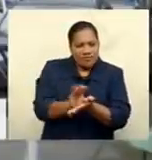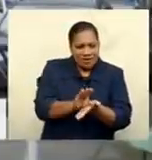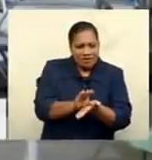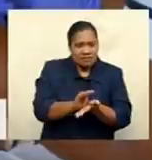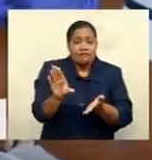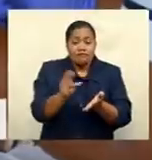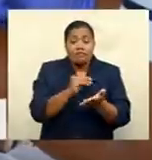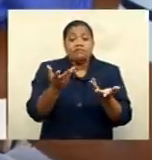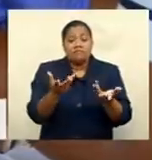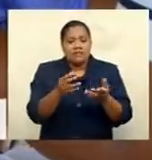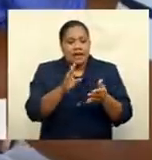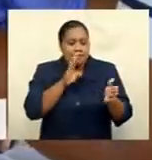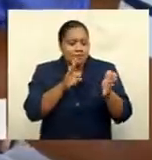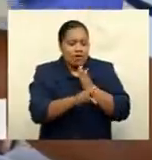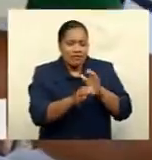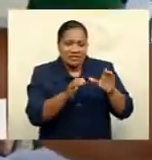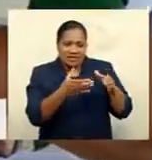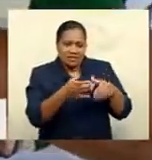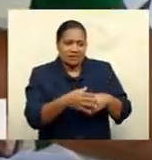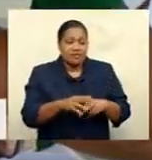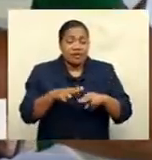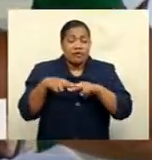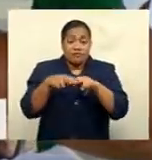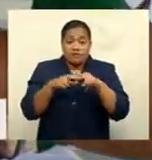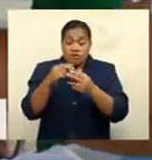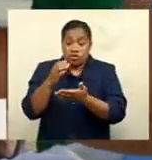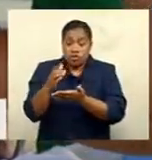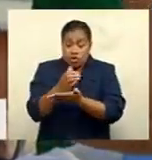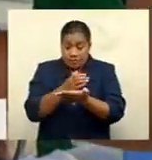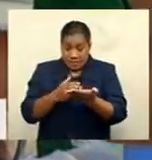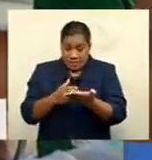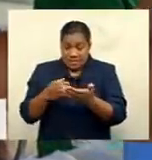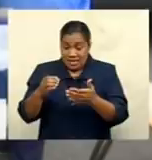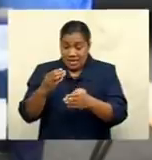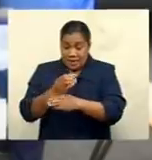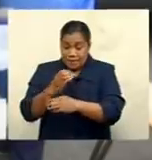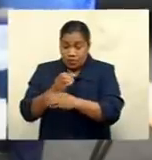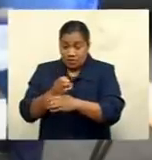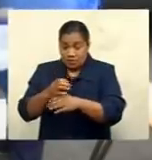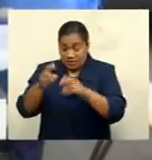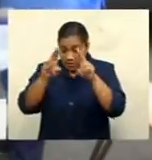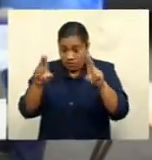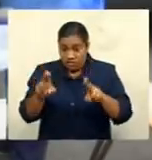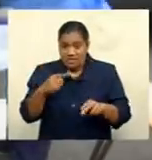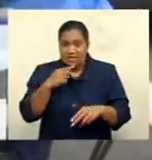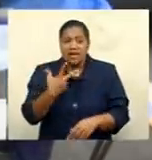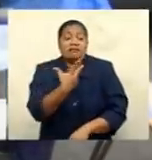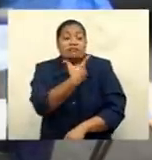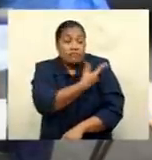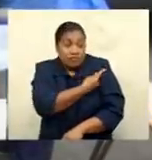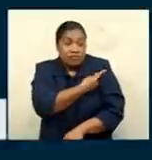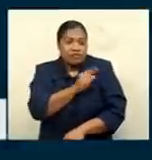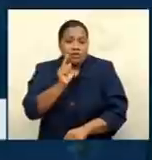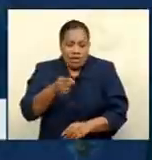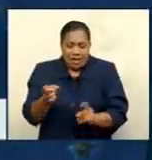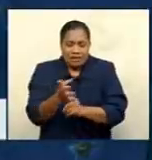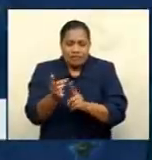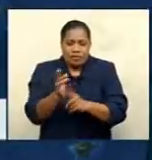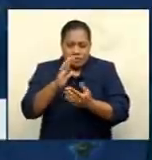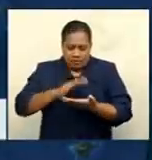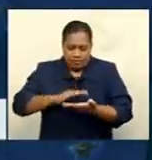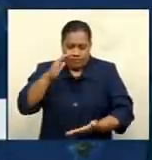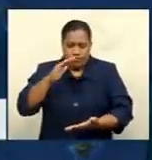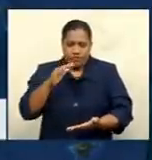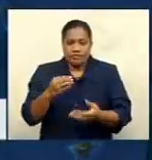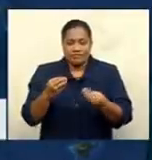private sector. The Fiji Commerce and Employers Federation says vaccination is key to increase domestic economic activity. Once we